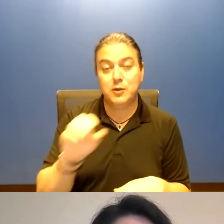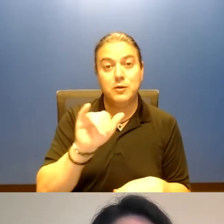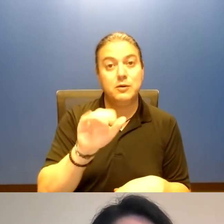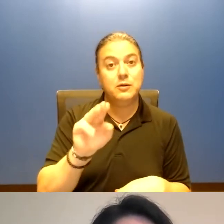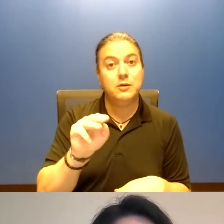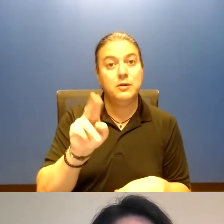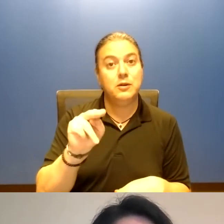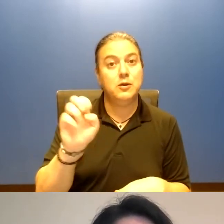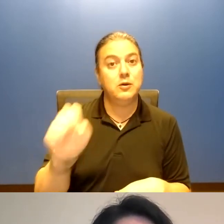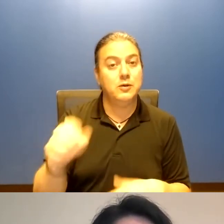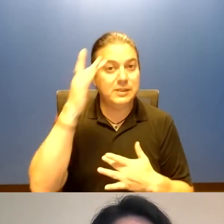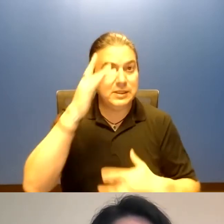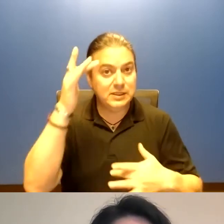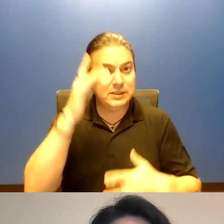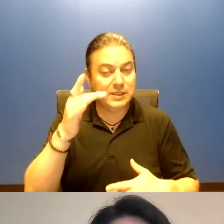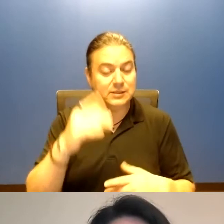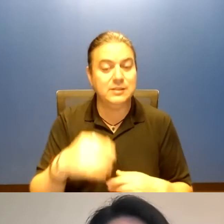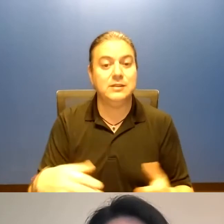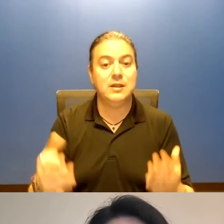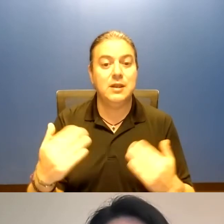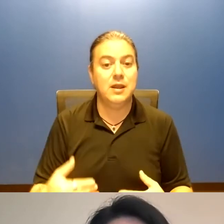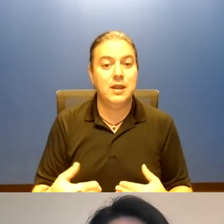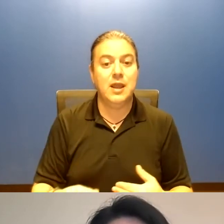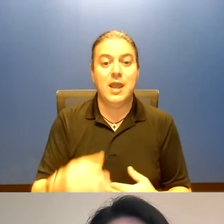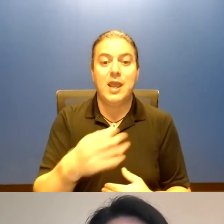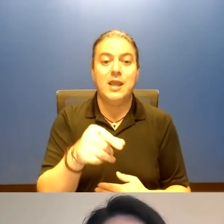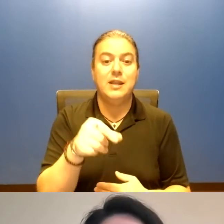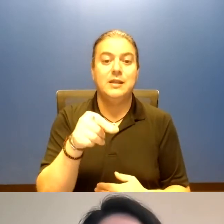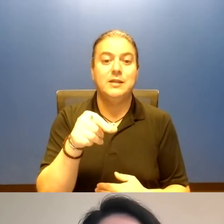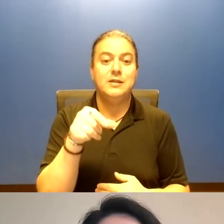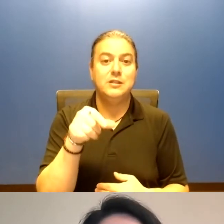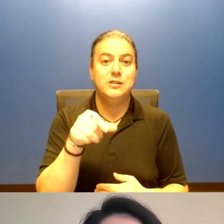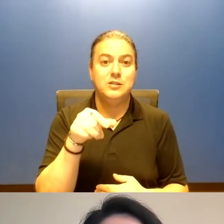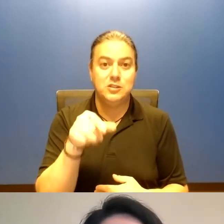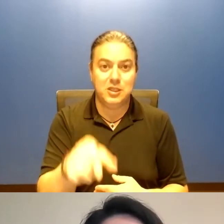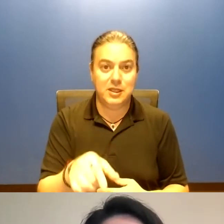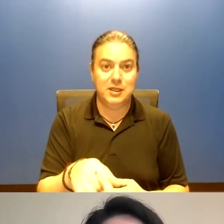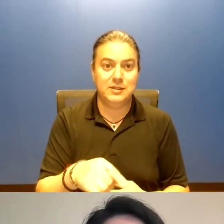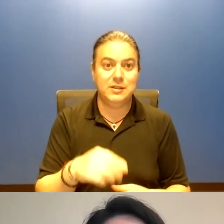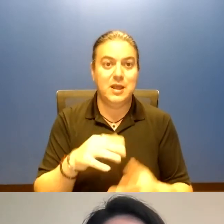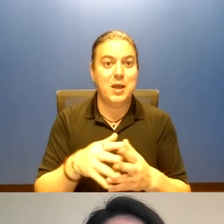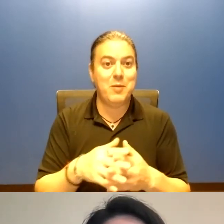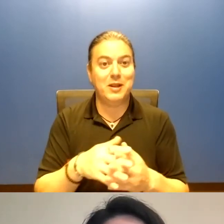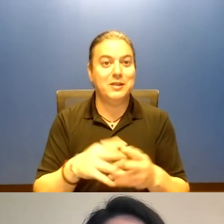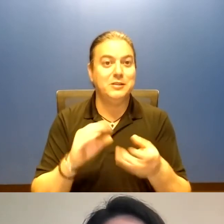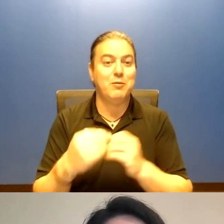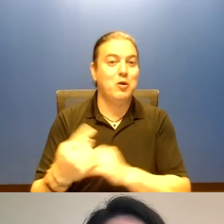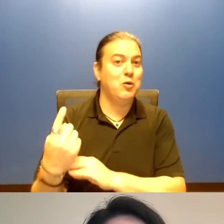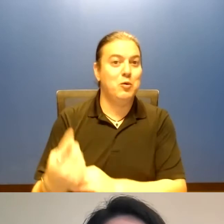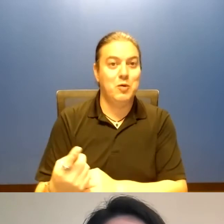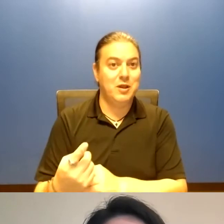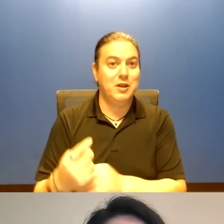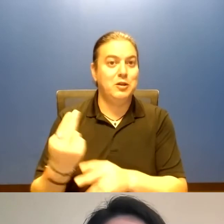herself America's #1 utilizer of the medical industrial complex. And she currently lives in a single family home with